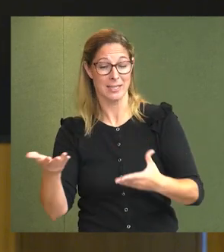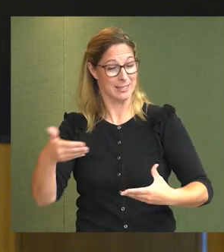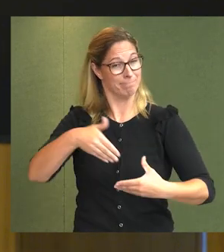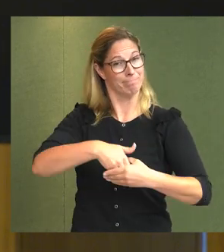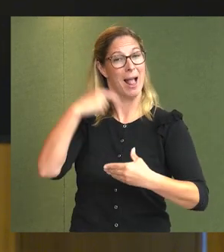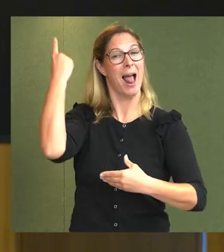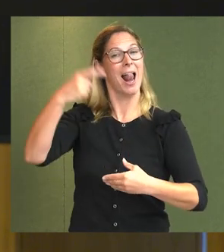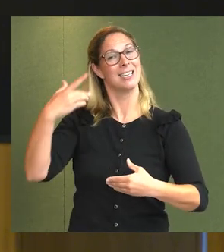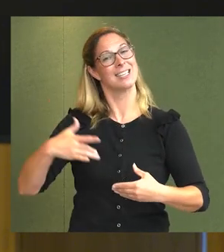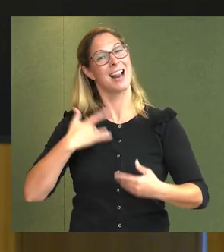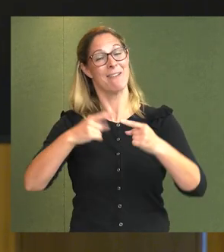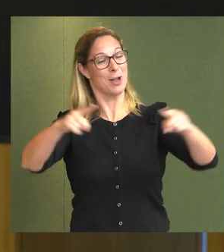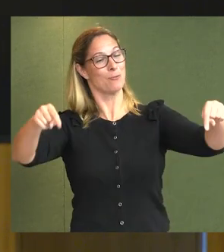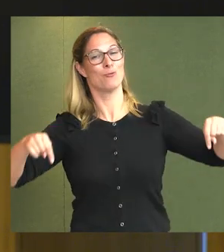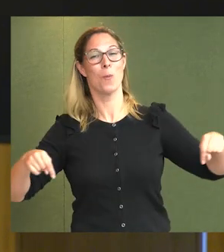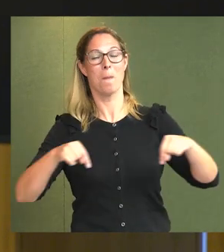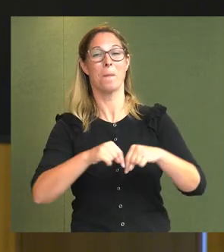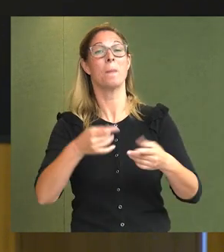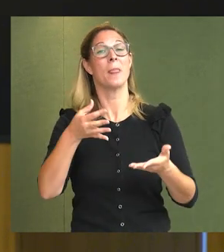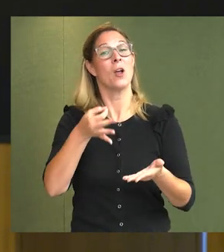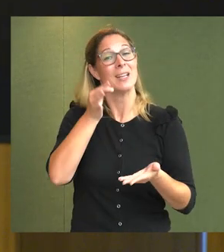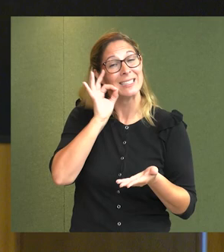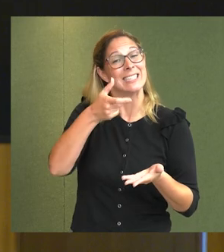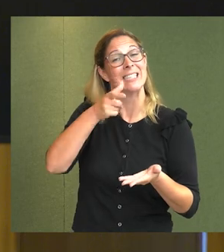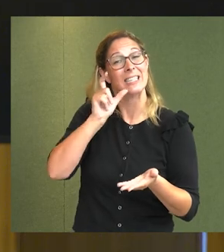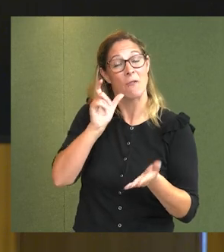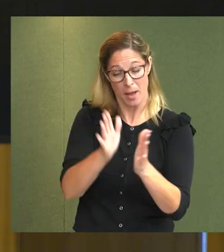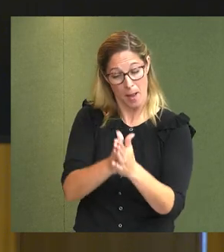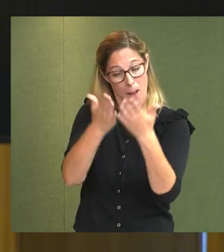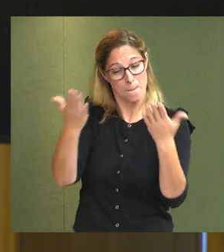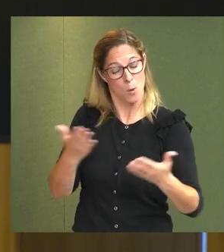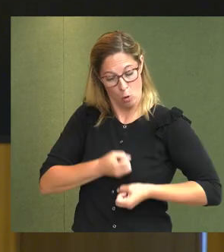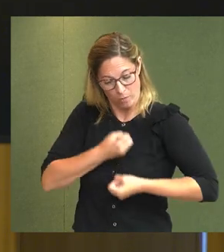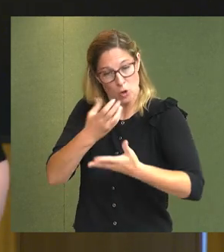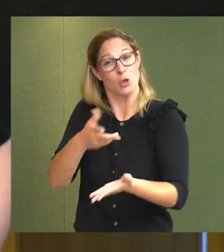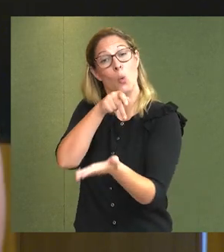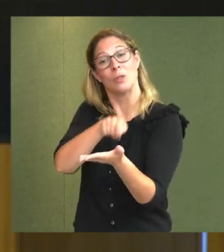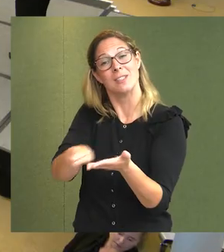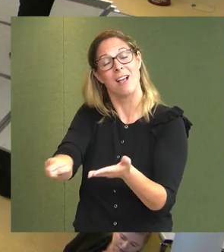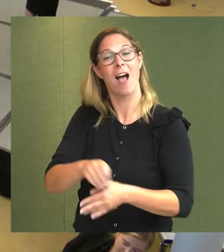refreshments and to sign our book of condolence. Thank you very much.